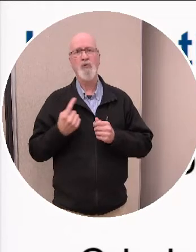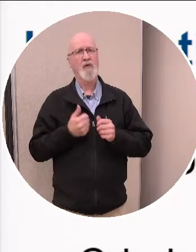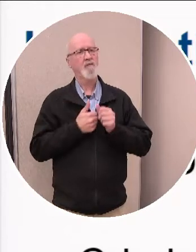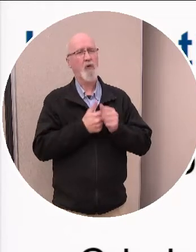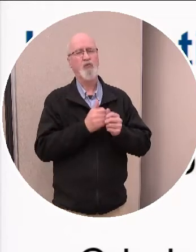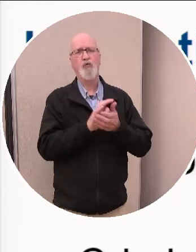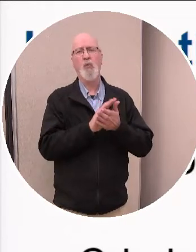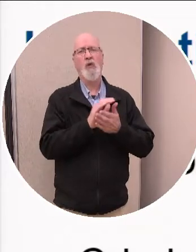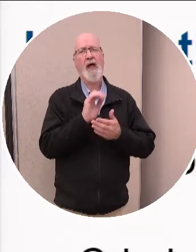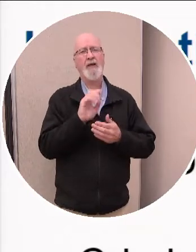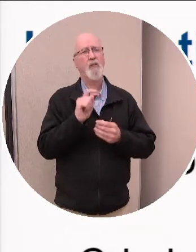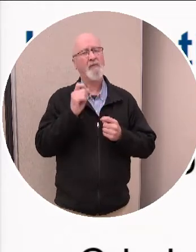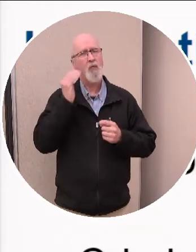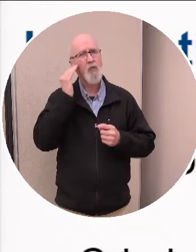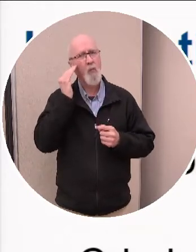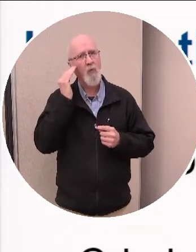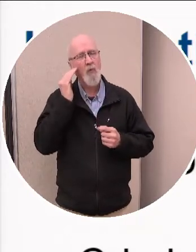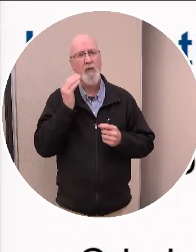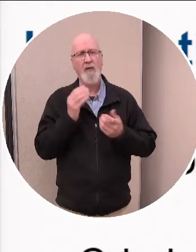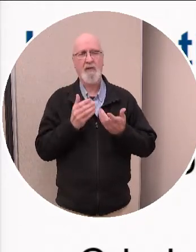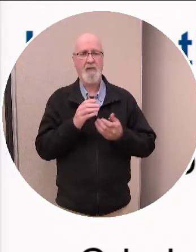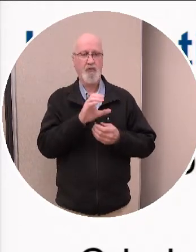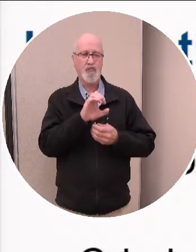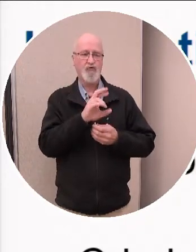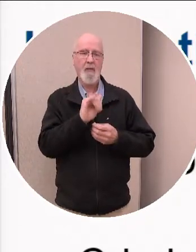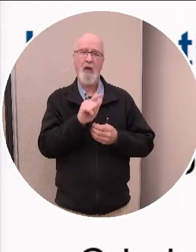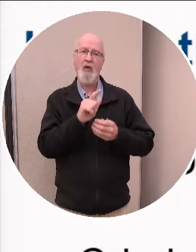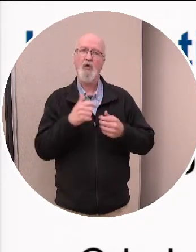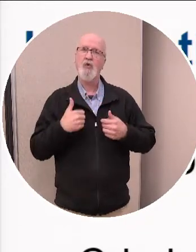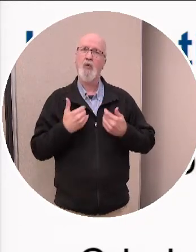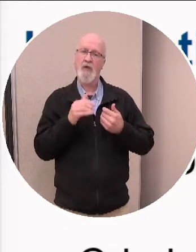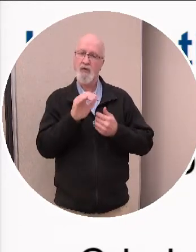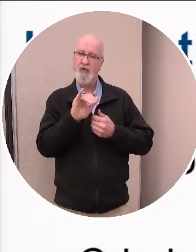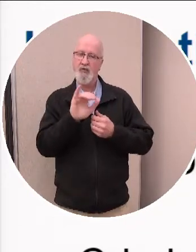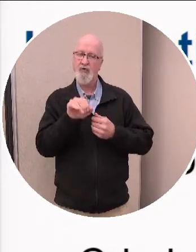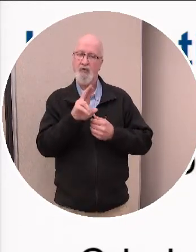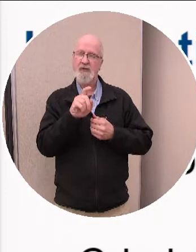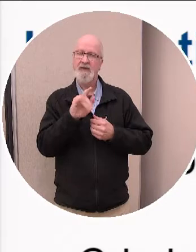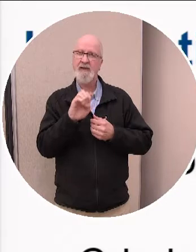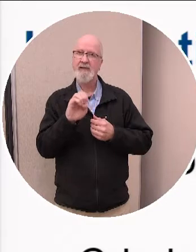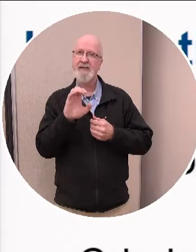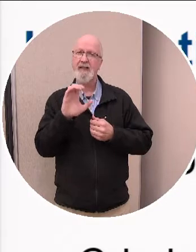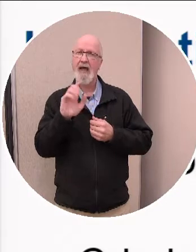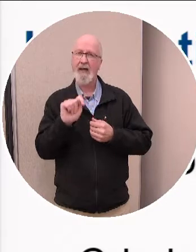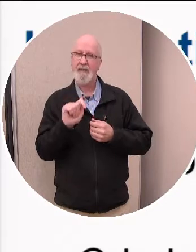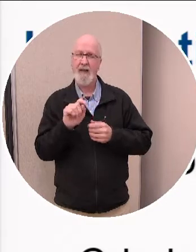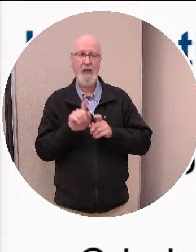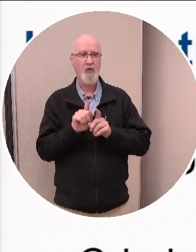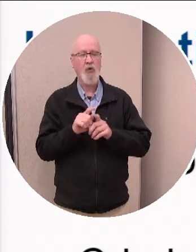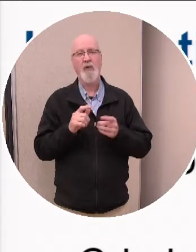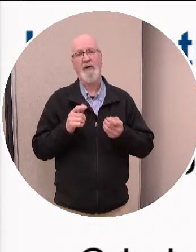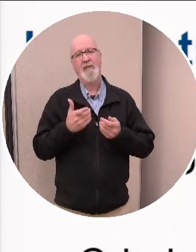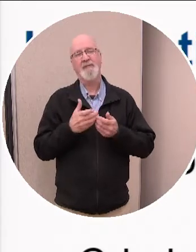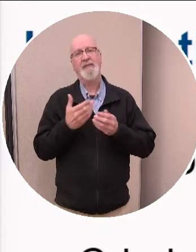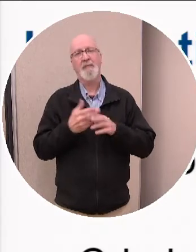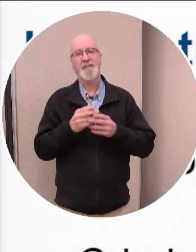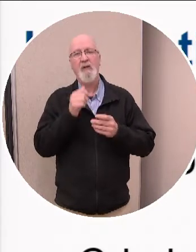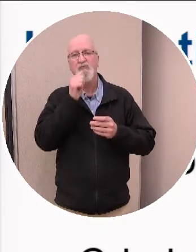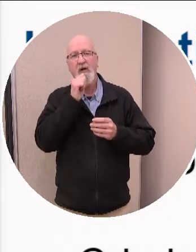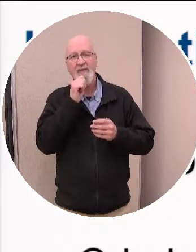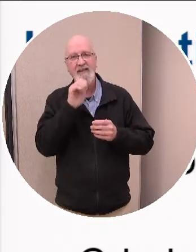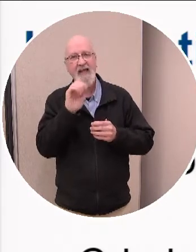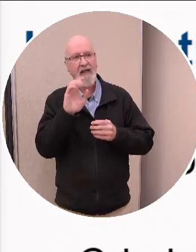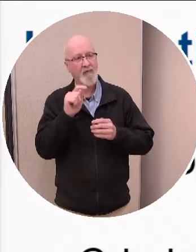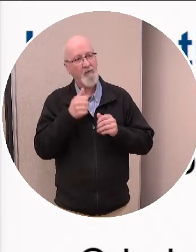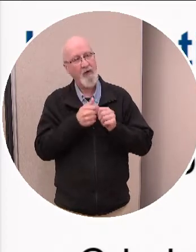have to be cognizant of the Criminal Youth Justice Act, and we have to be cognizant of the Access to Information and Privacy Act. And